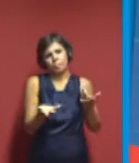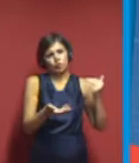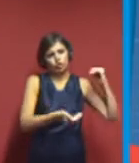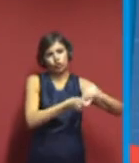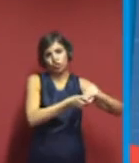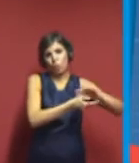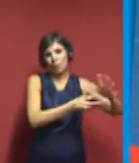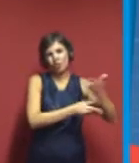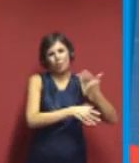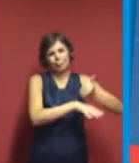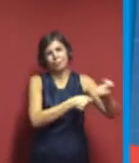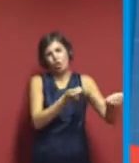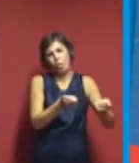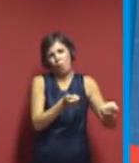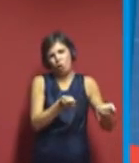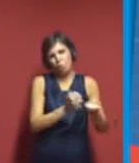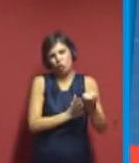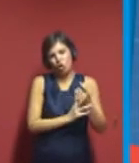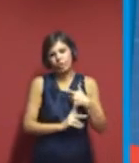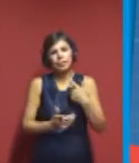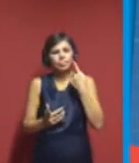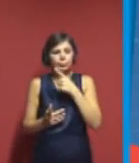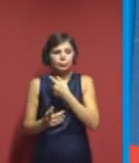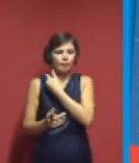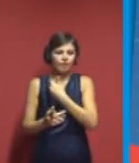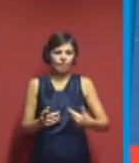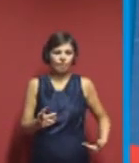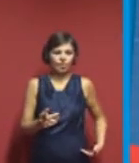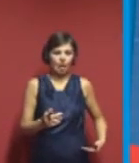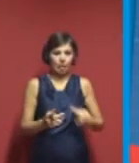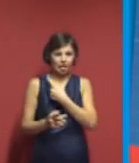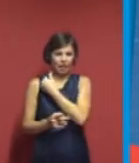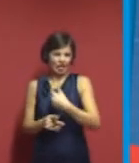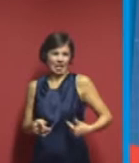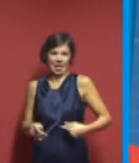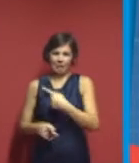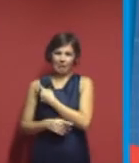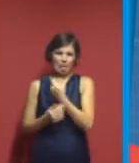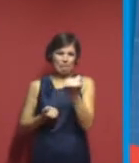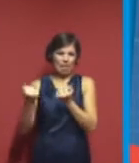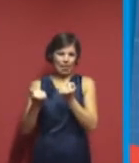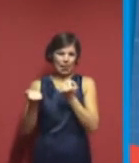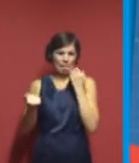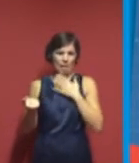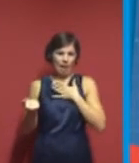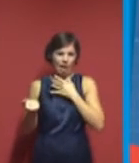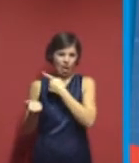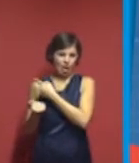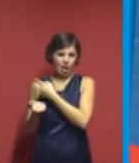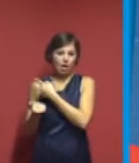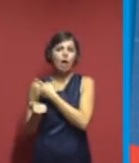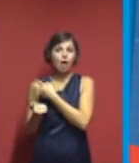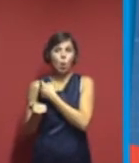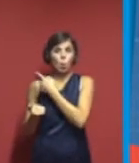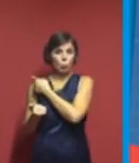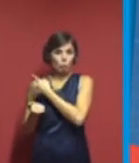this is a Fiat that I was tested. It was my father's cars. So the simulation was my dad was driving the car. I placed the